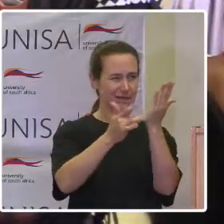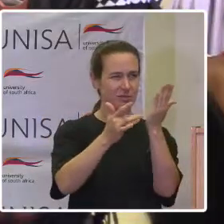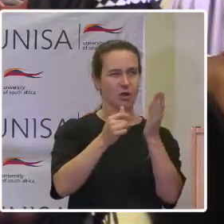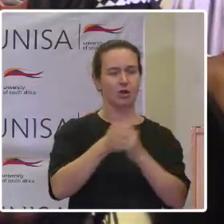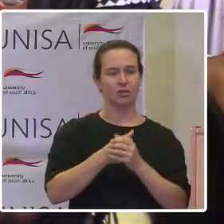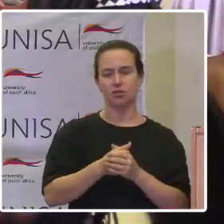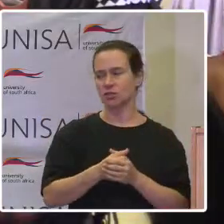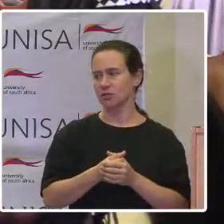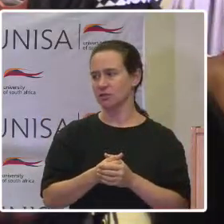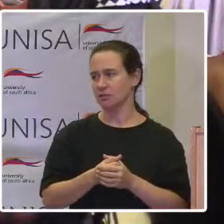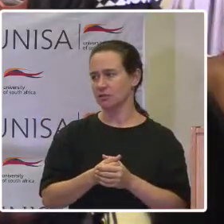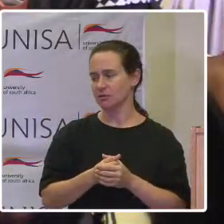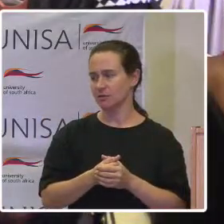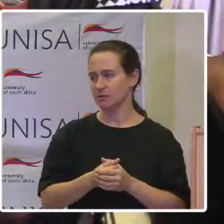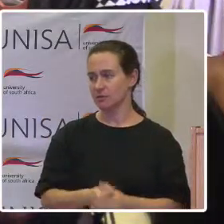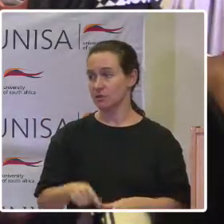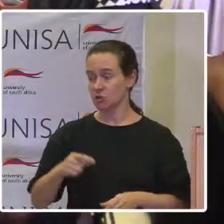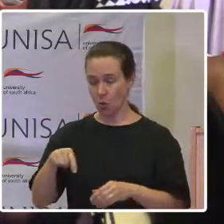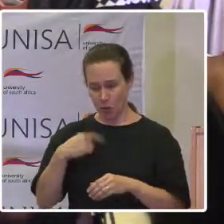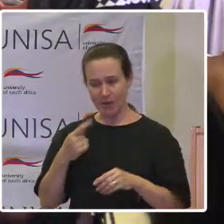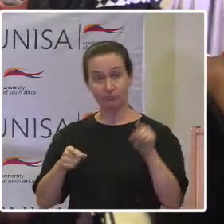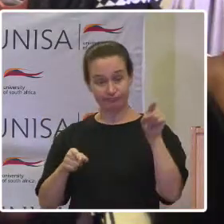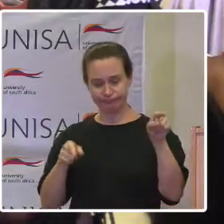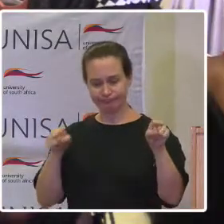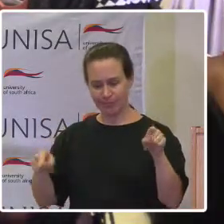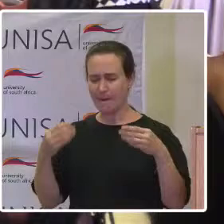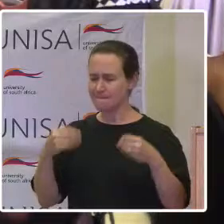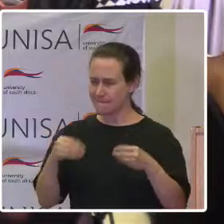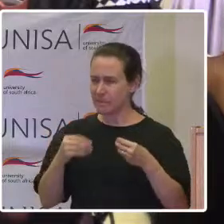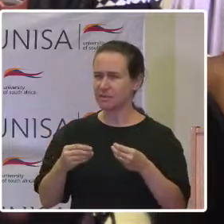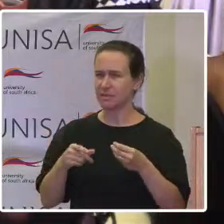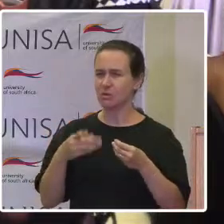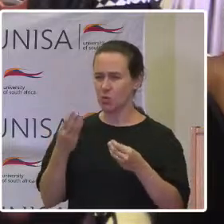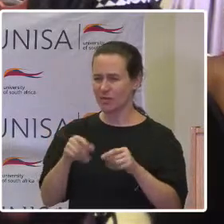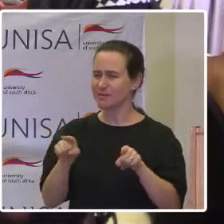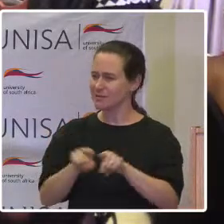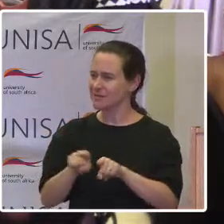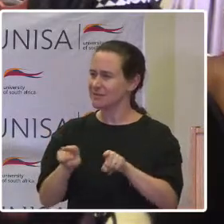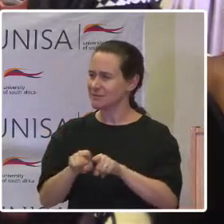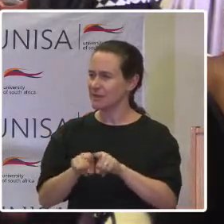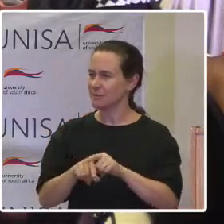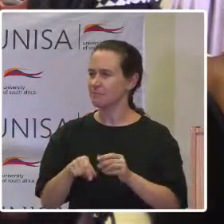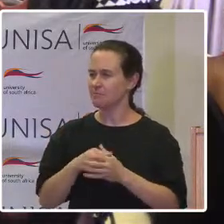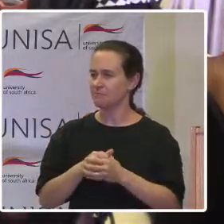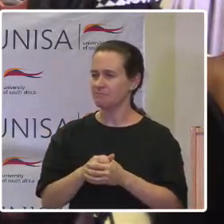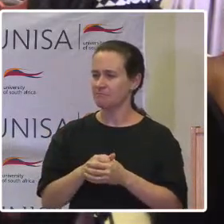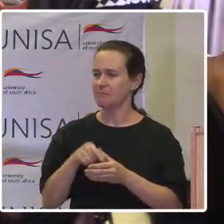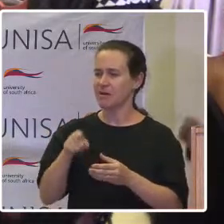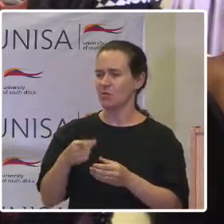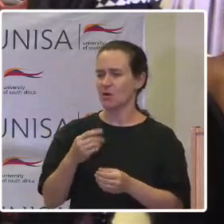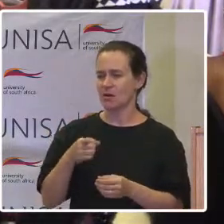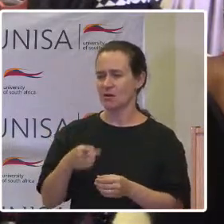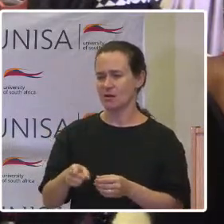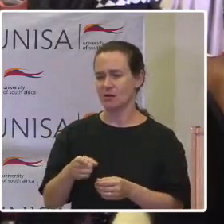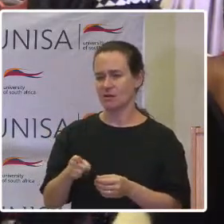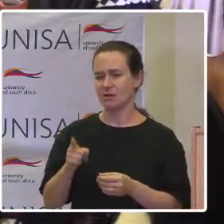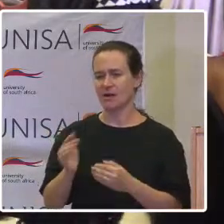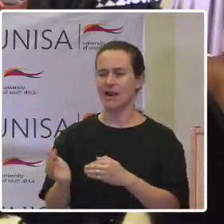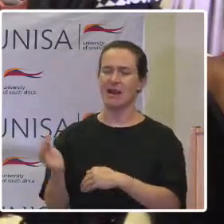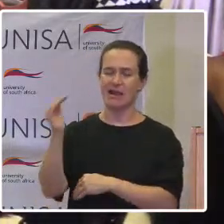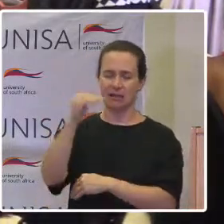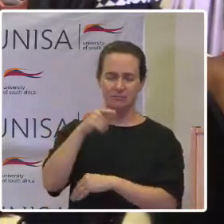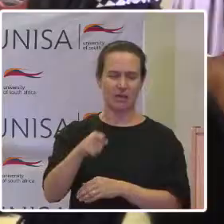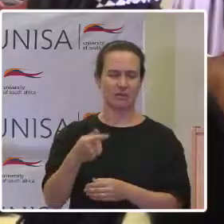you are dealing with the same capability, which is the air capability. Thank you. Thank